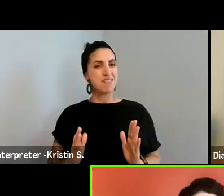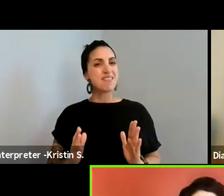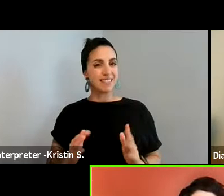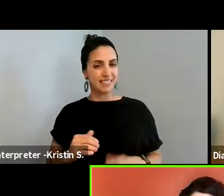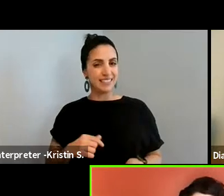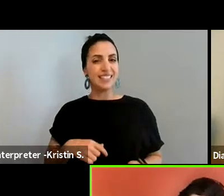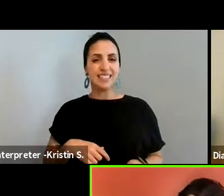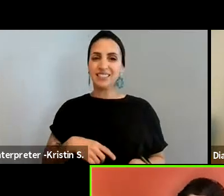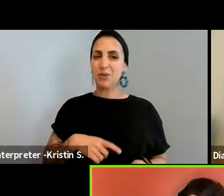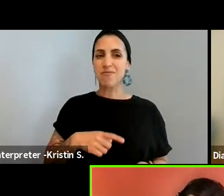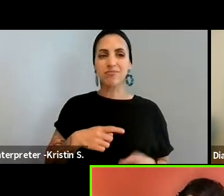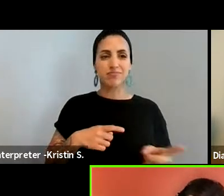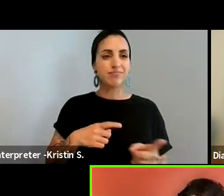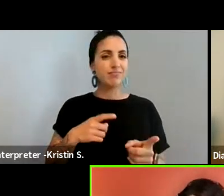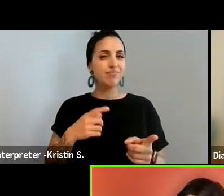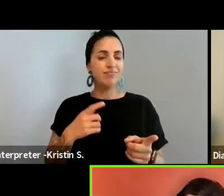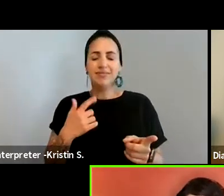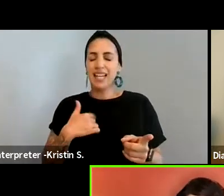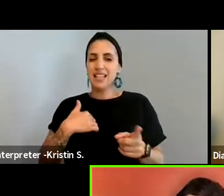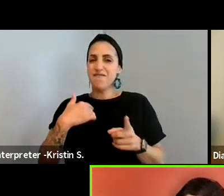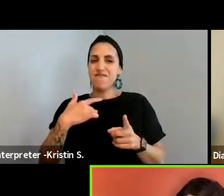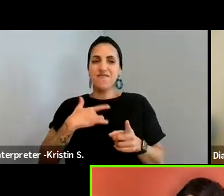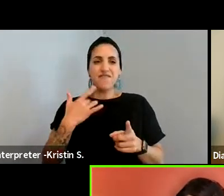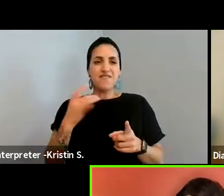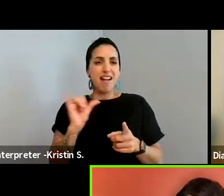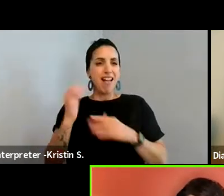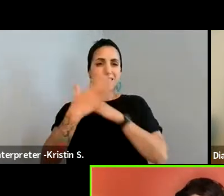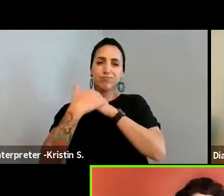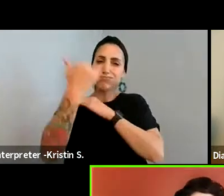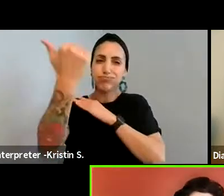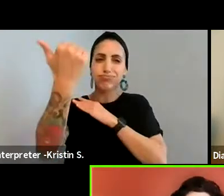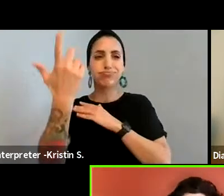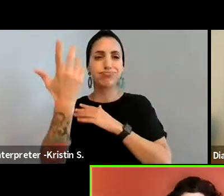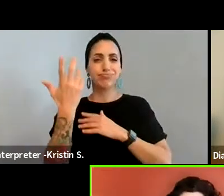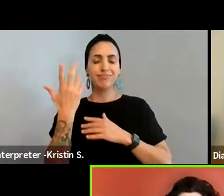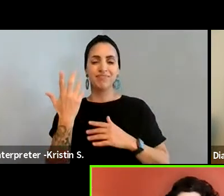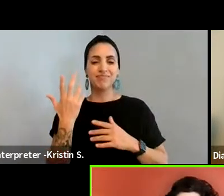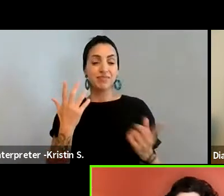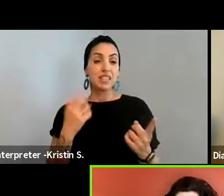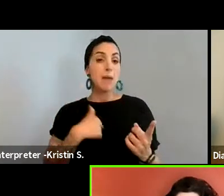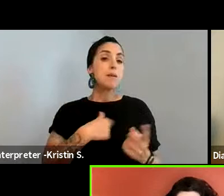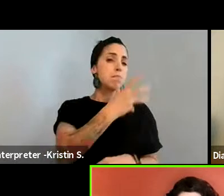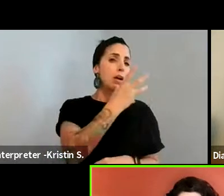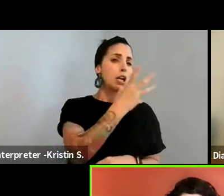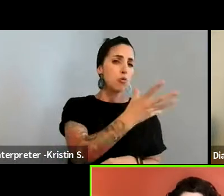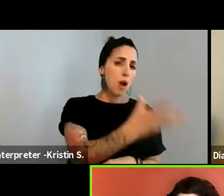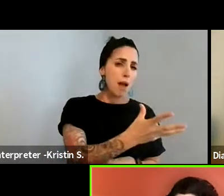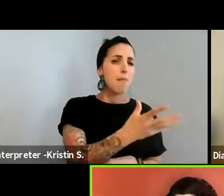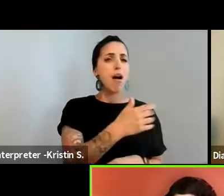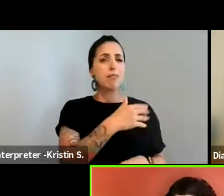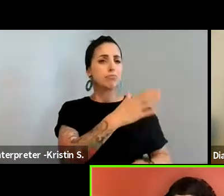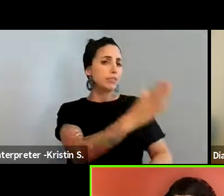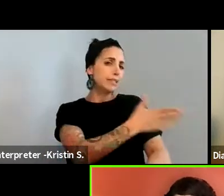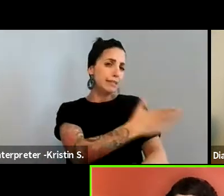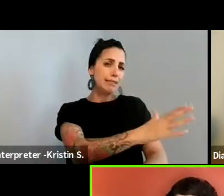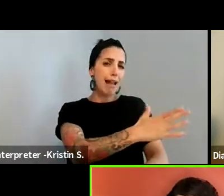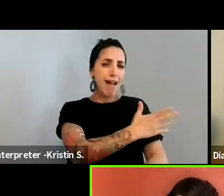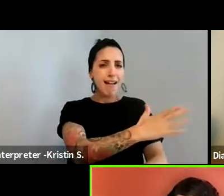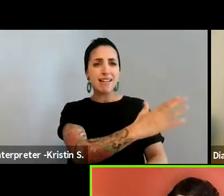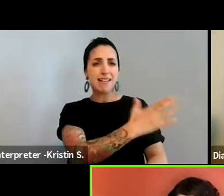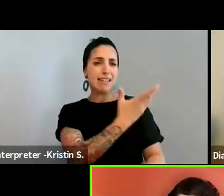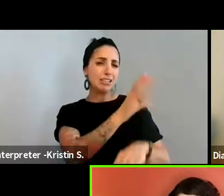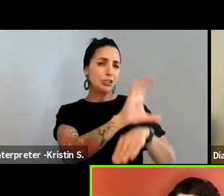Diana said, it definitely was a calling. No one in my family, I mean, my grandmother did sing at church and that sort of thing,